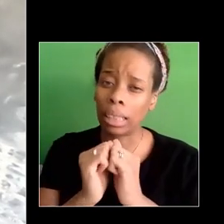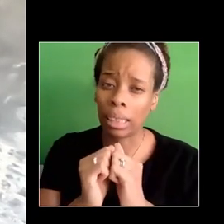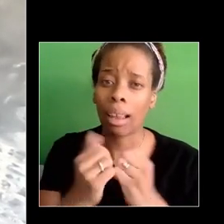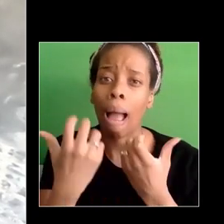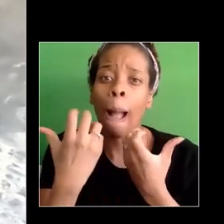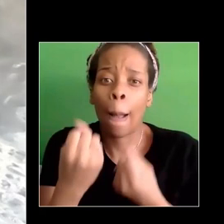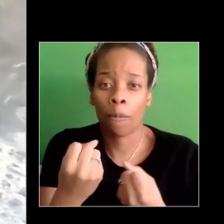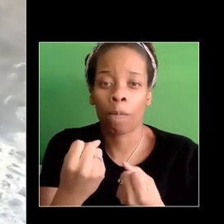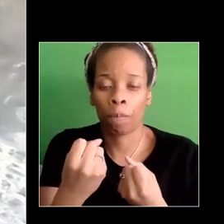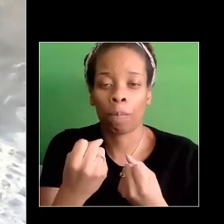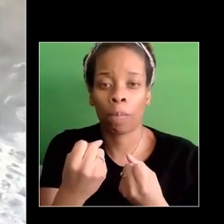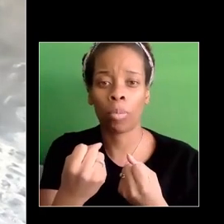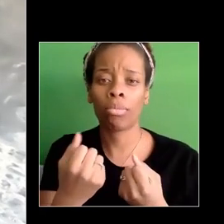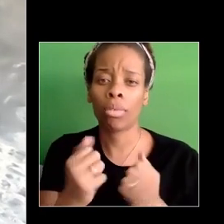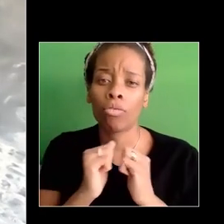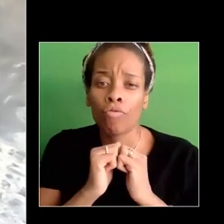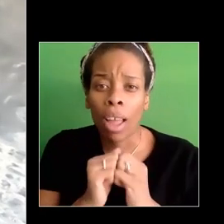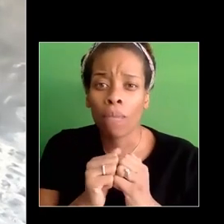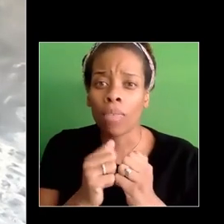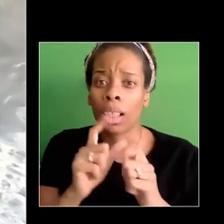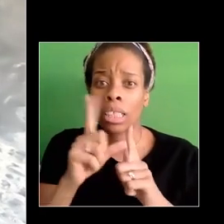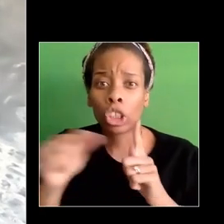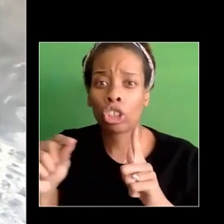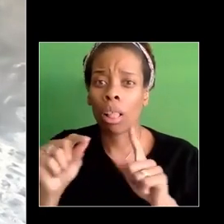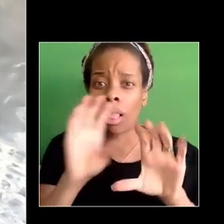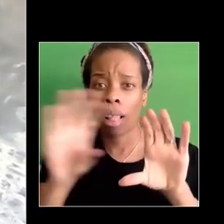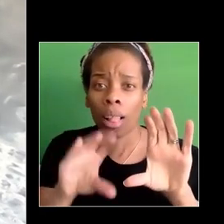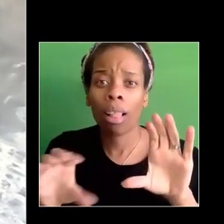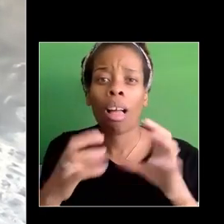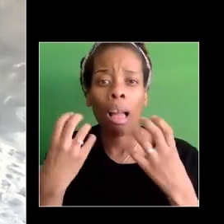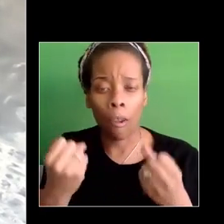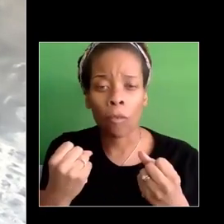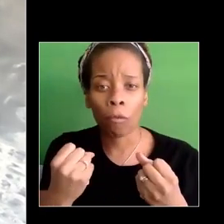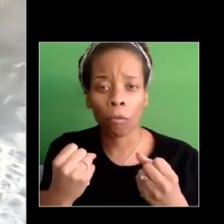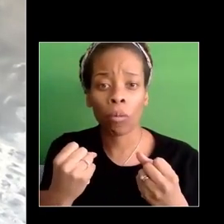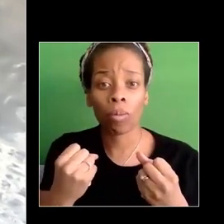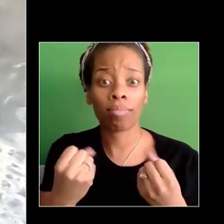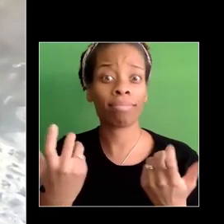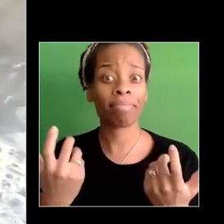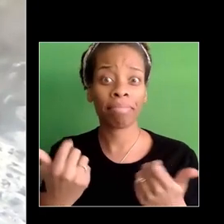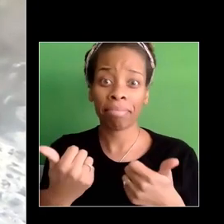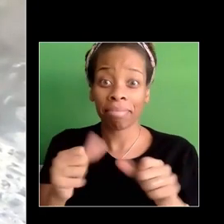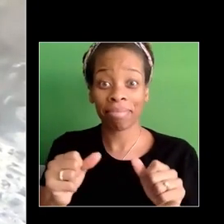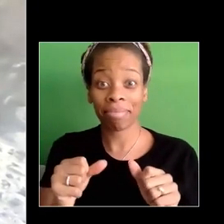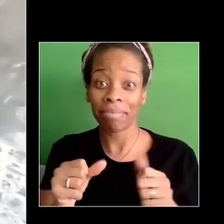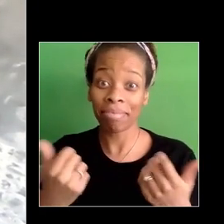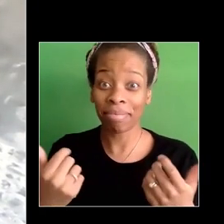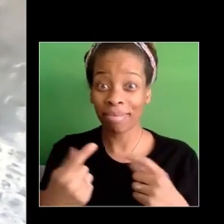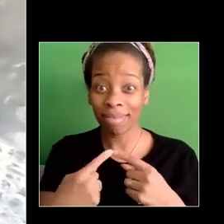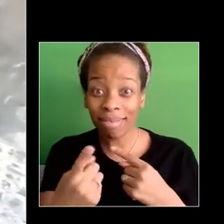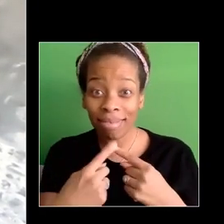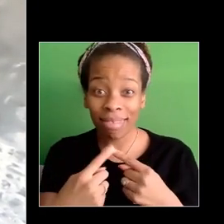virtual space, grateful for these digital tools, and grateful that you and I, right, across all these miles,